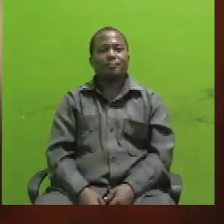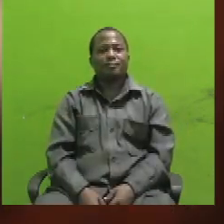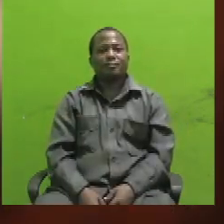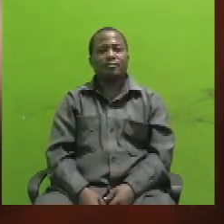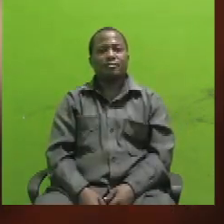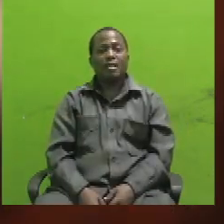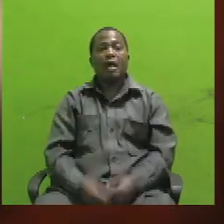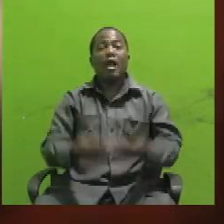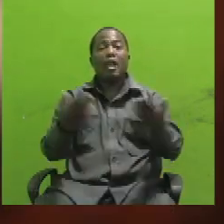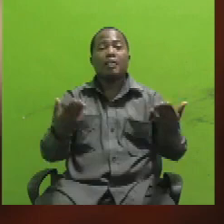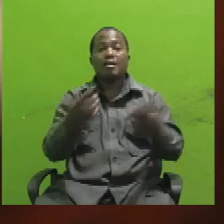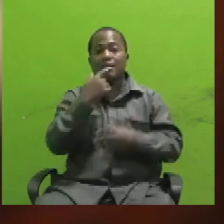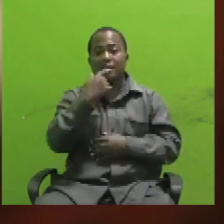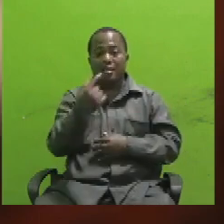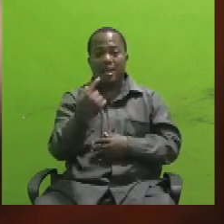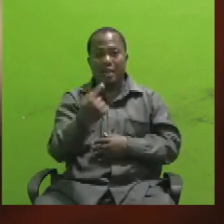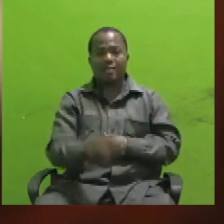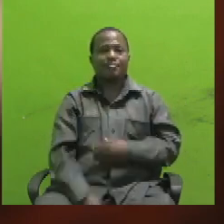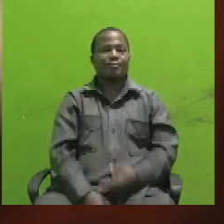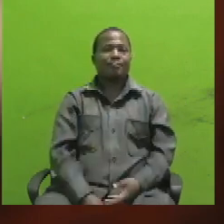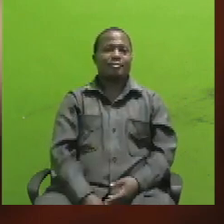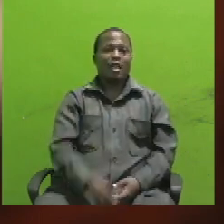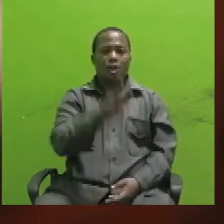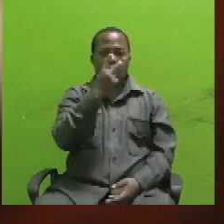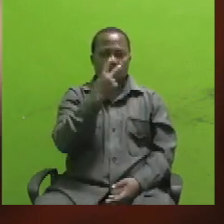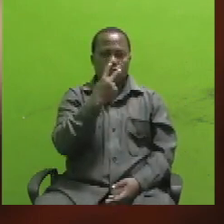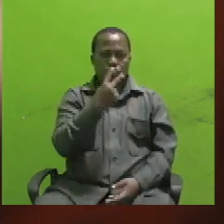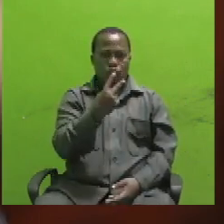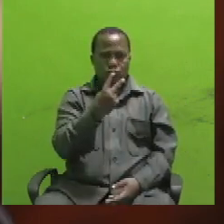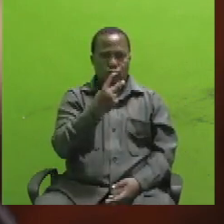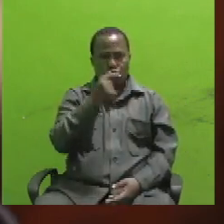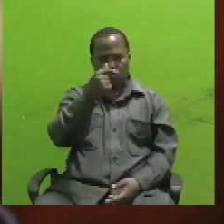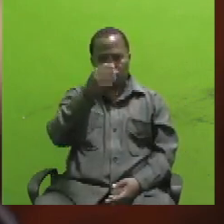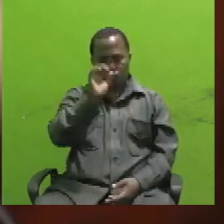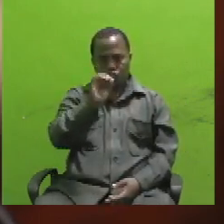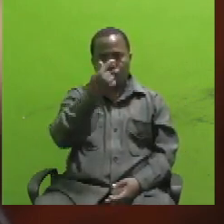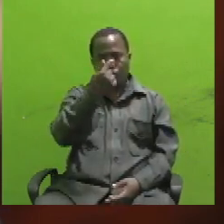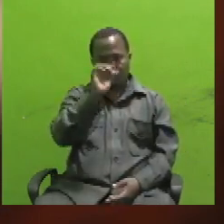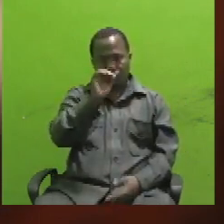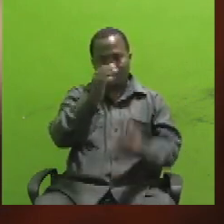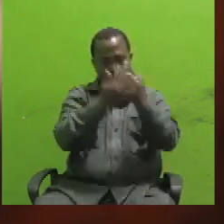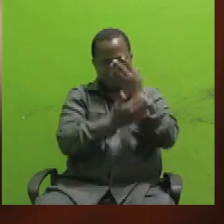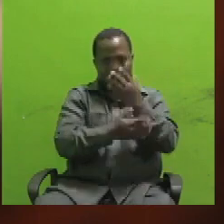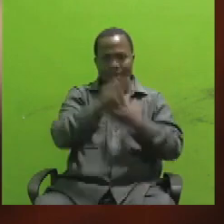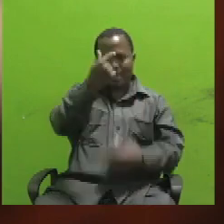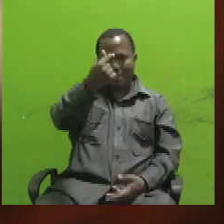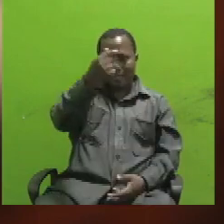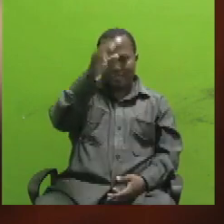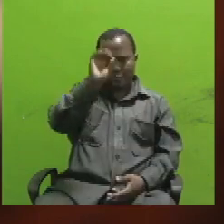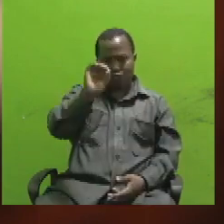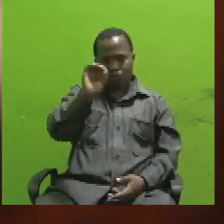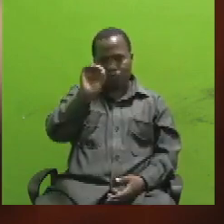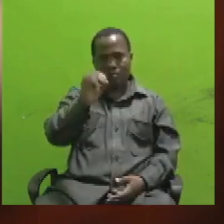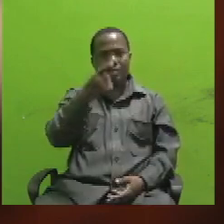Let us say 2. Again, 2. Very good. And you? 2. We